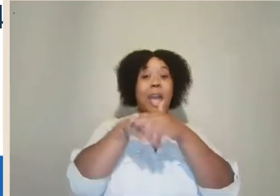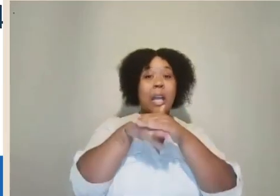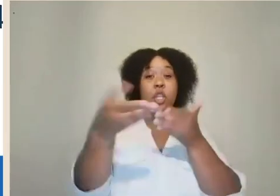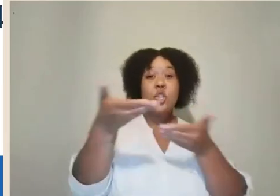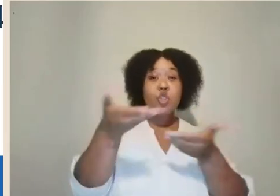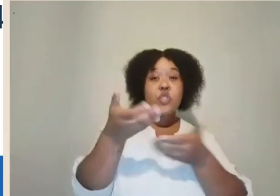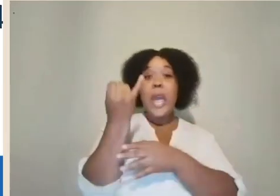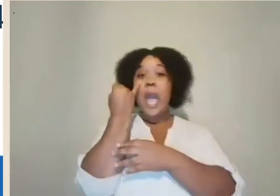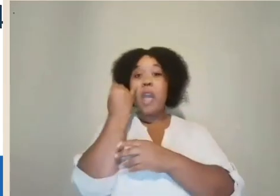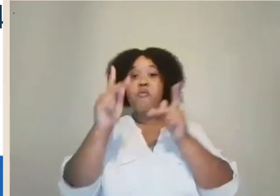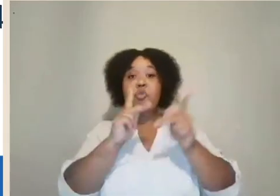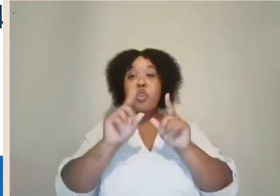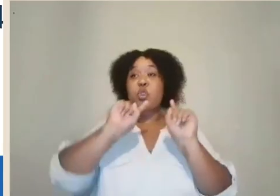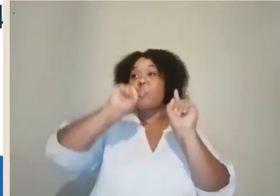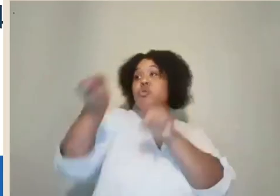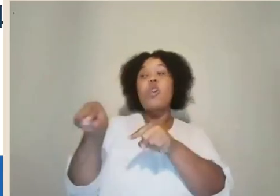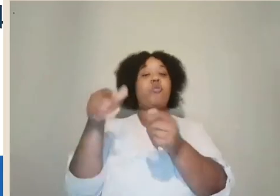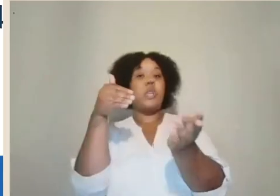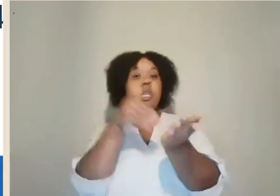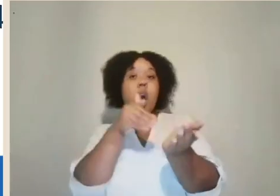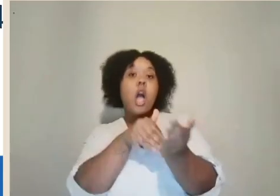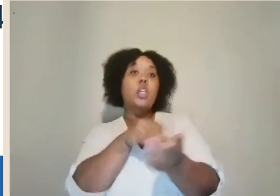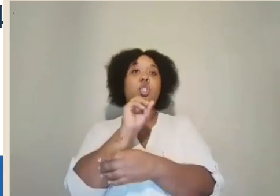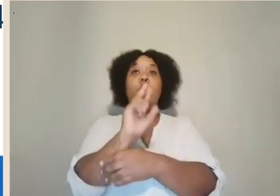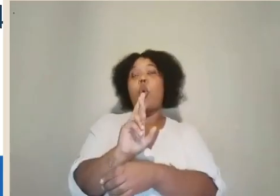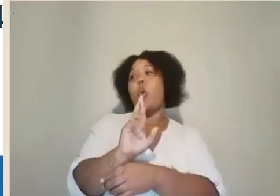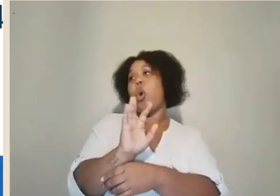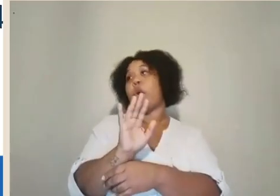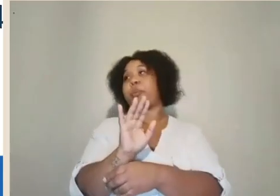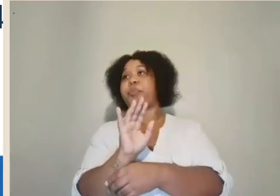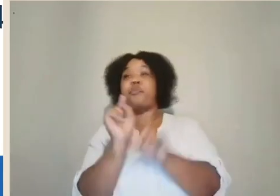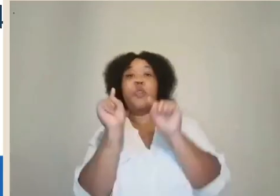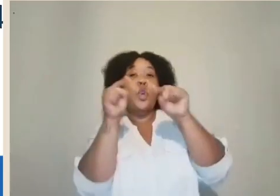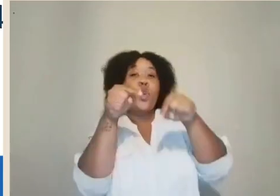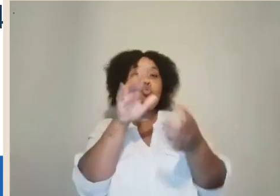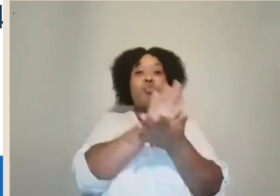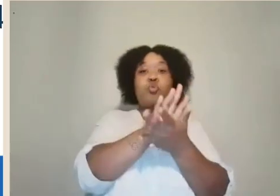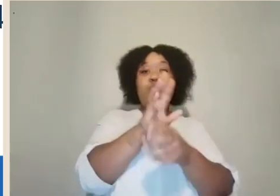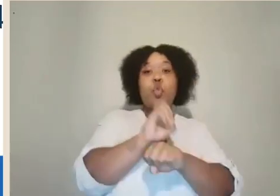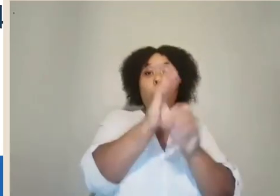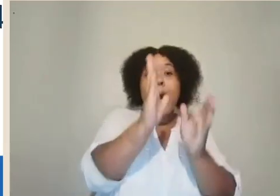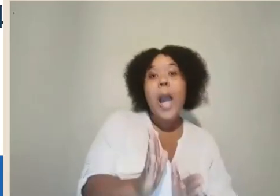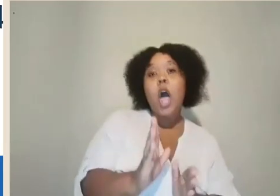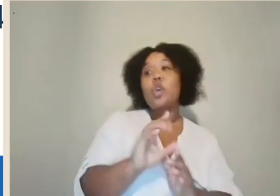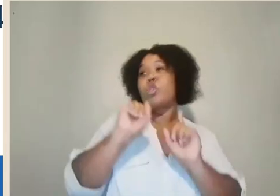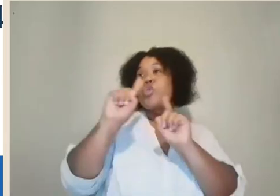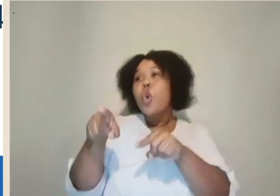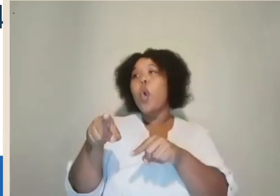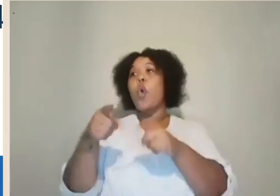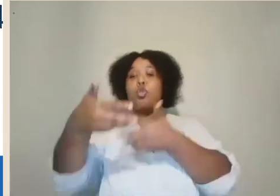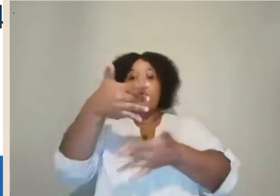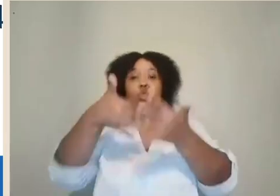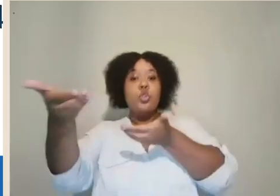If somebody were to go to a doctor, if someone were to go to a school counselor, if someone were to go to a social service office